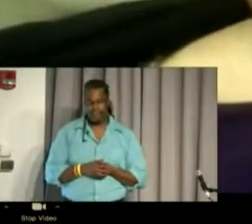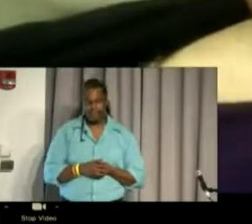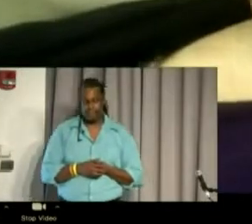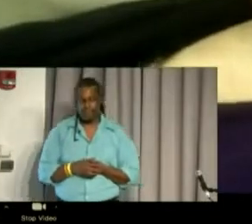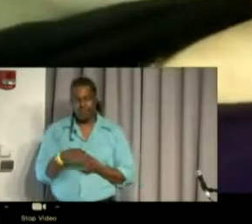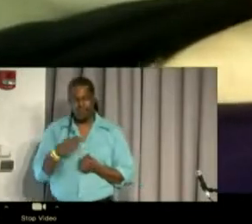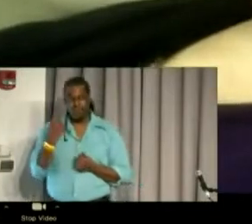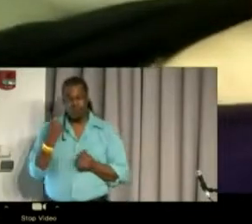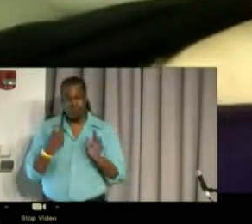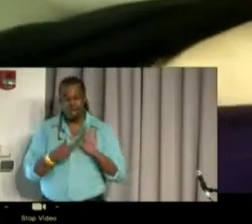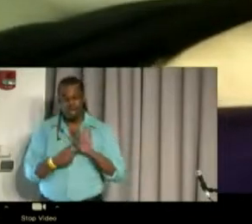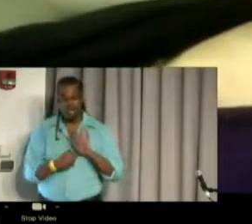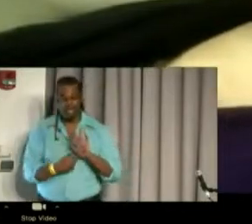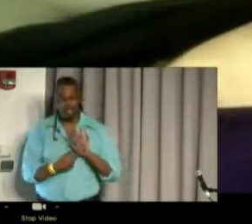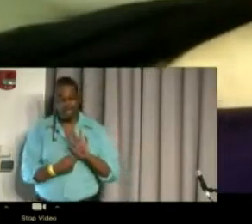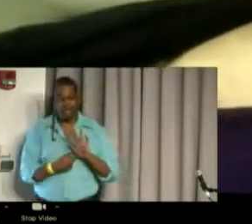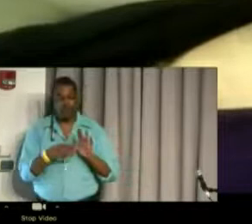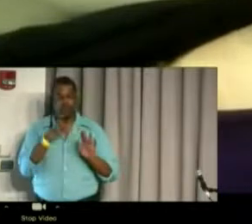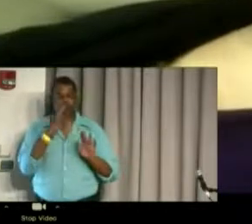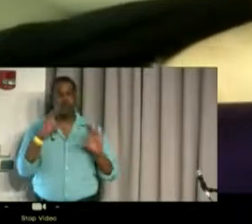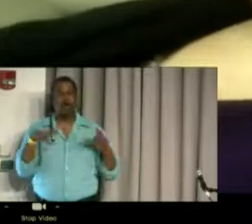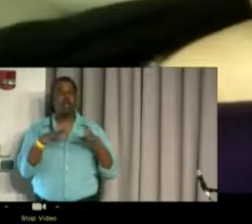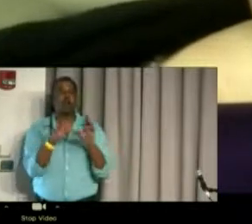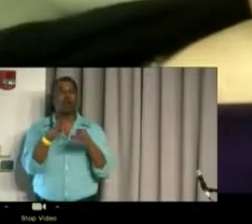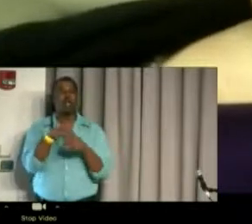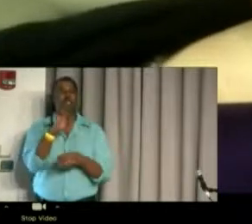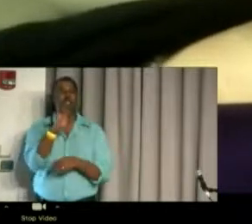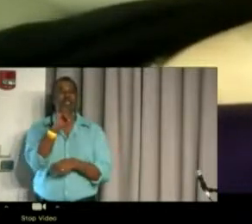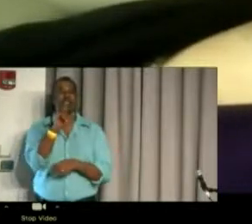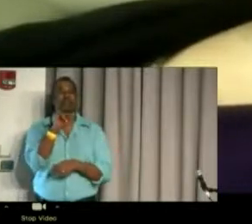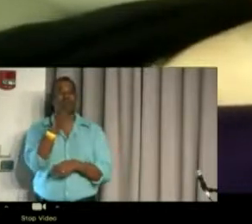One example is the water crisis in Flint,